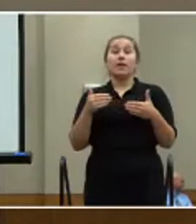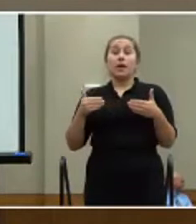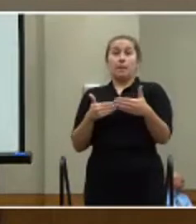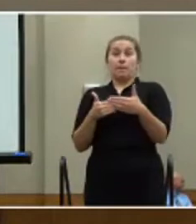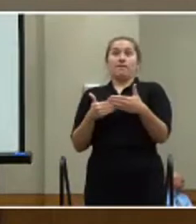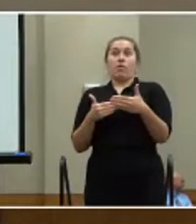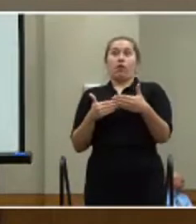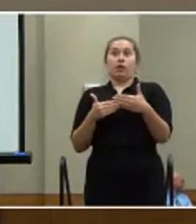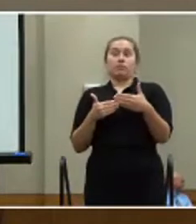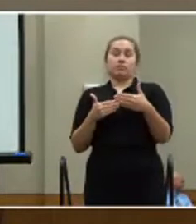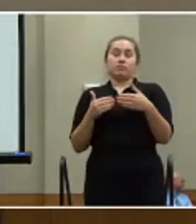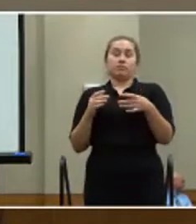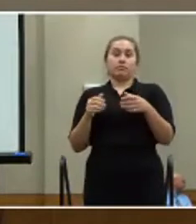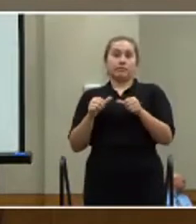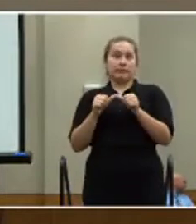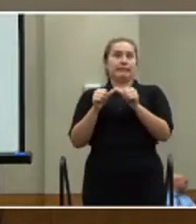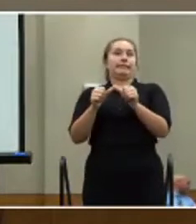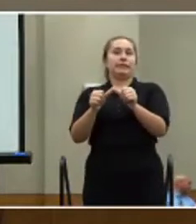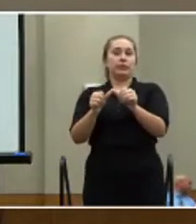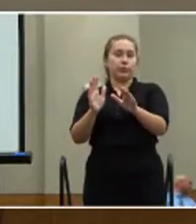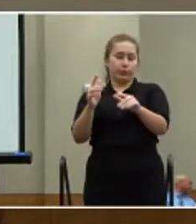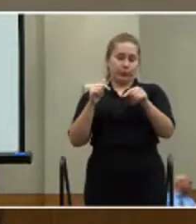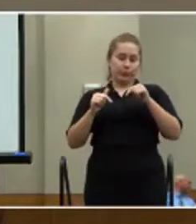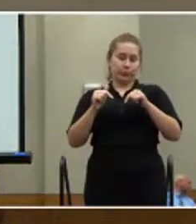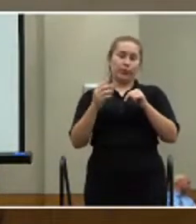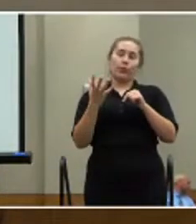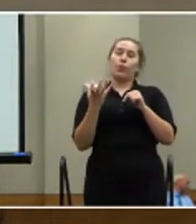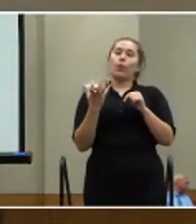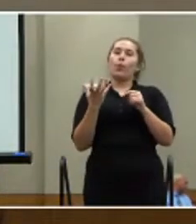any further, I want to